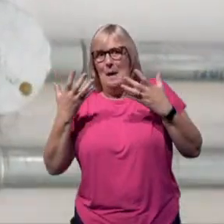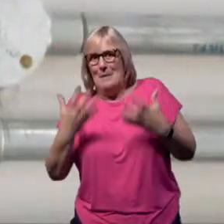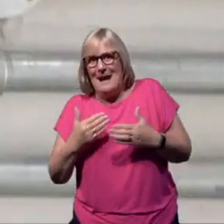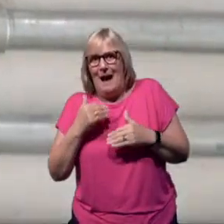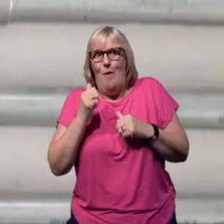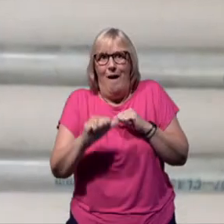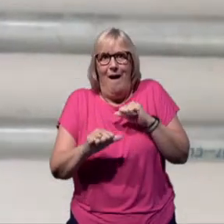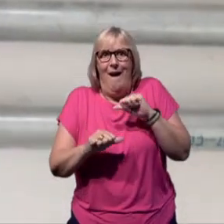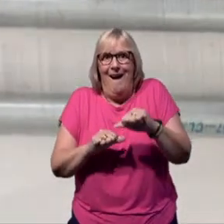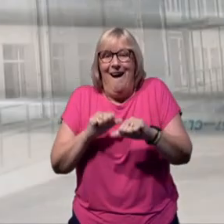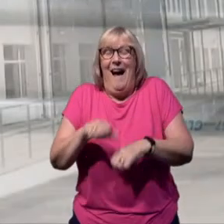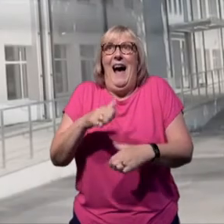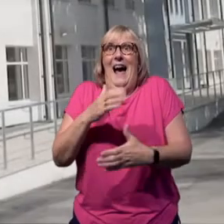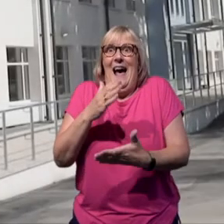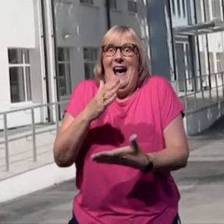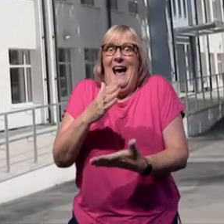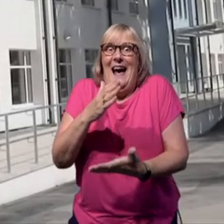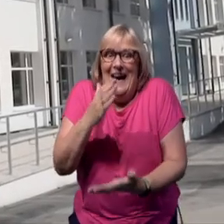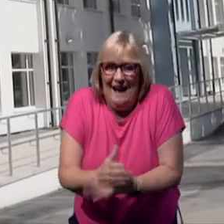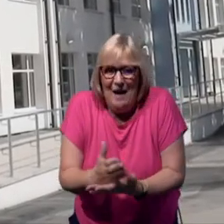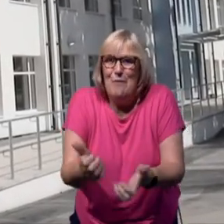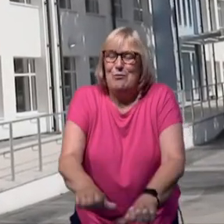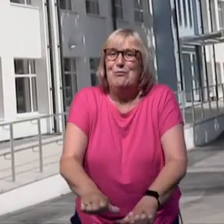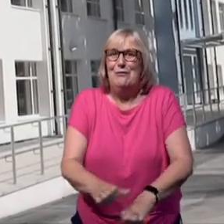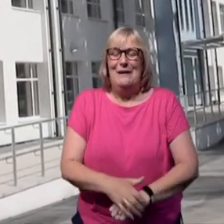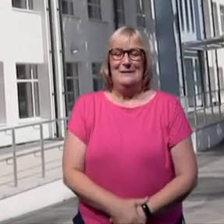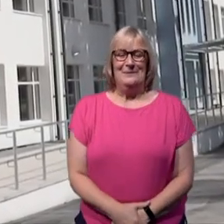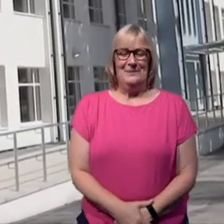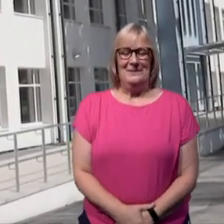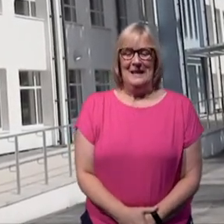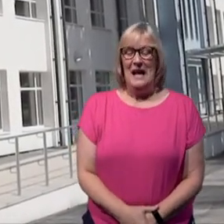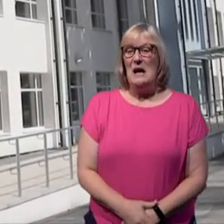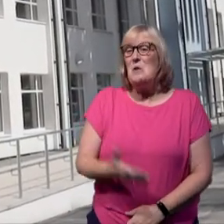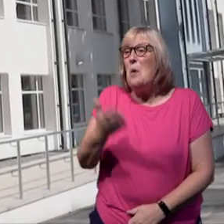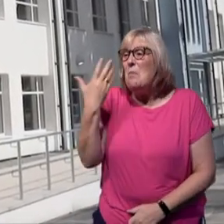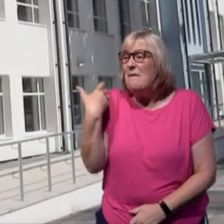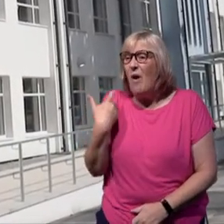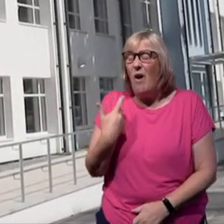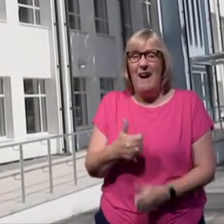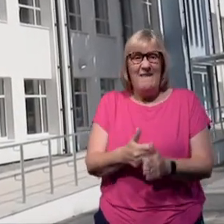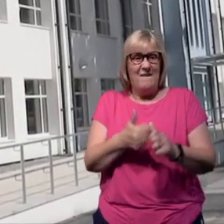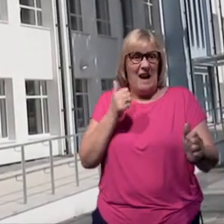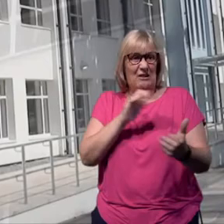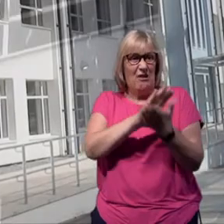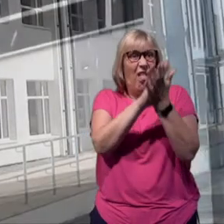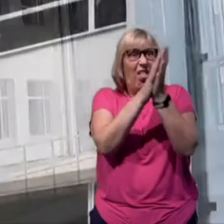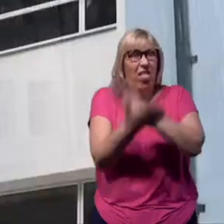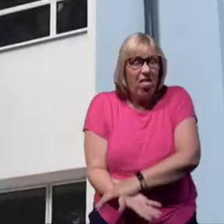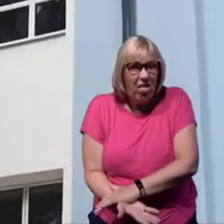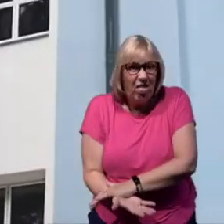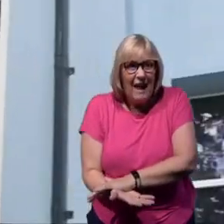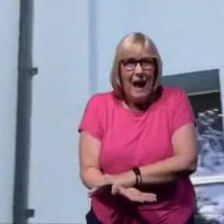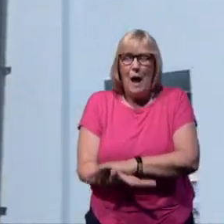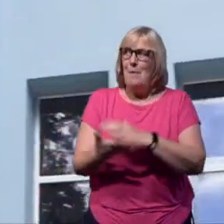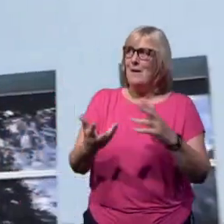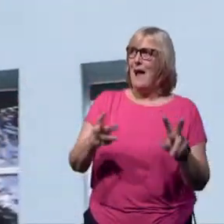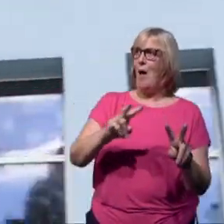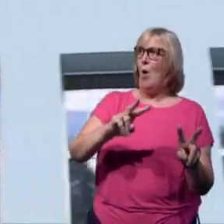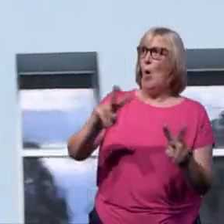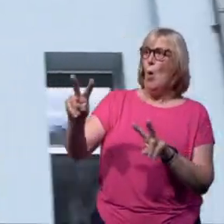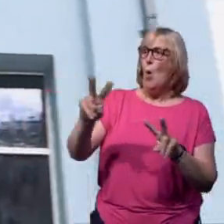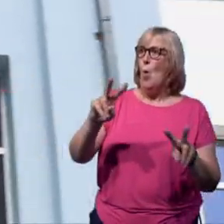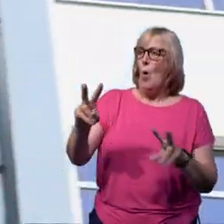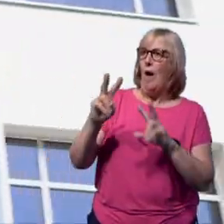reality. It's been incredibly exciting to see. So what was a derelict site is now becoming a striking